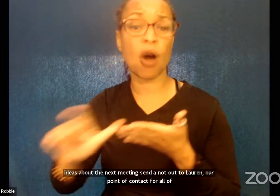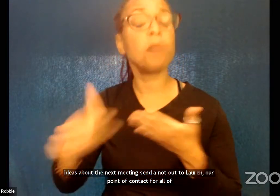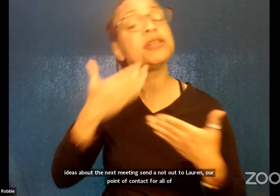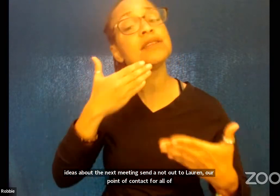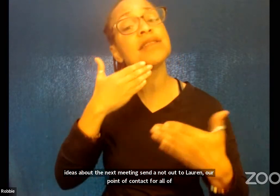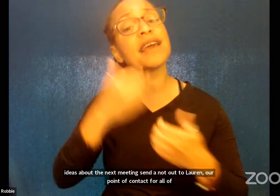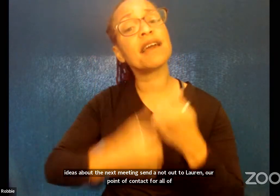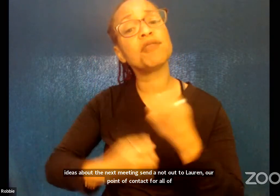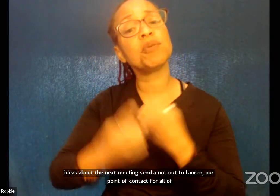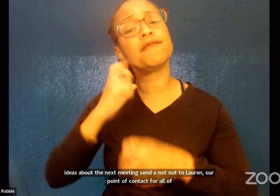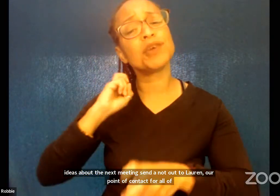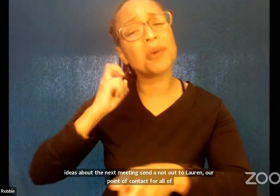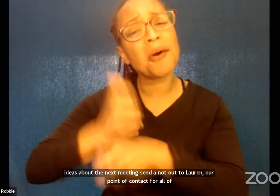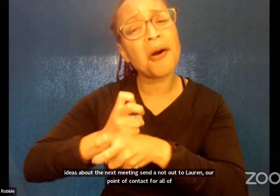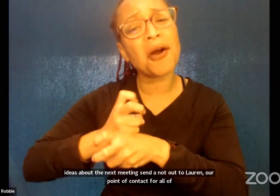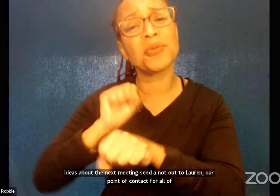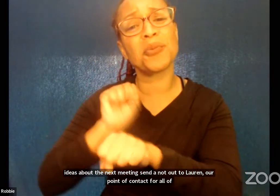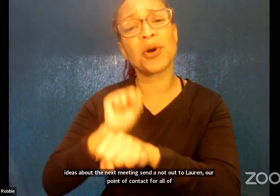all your hard work.